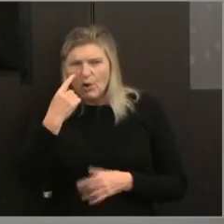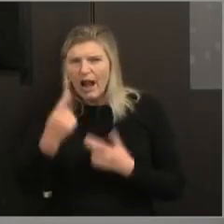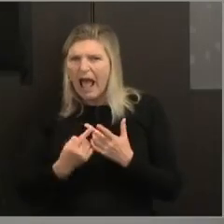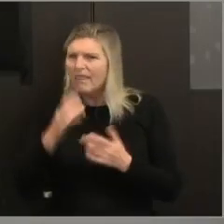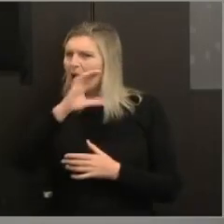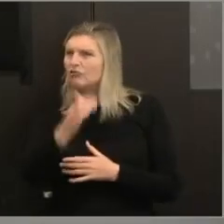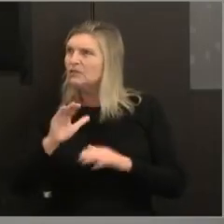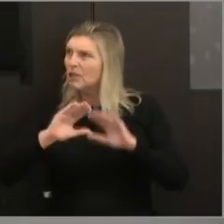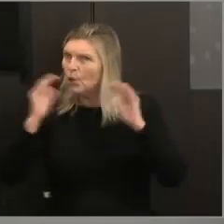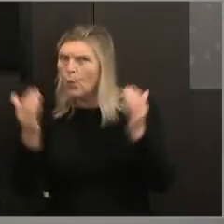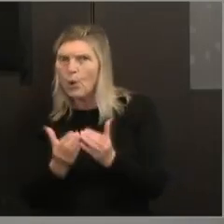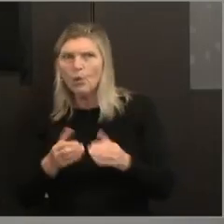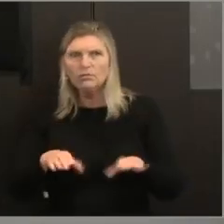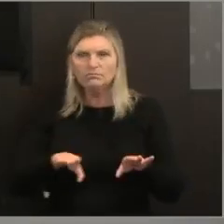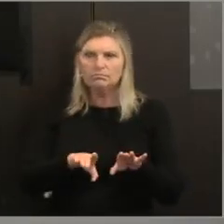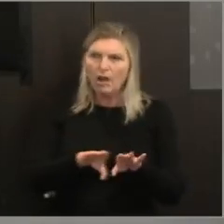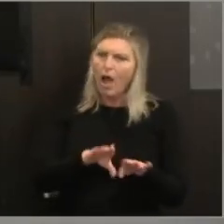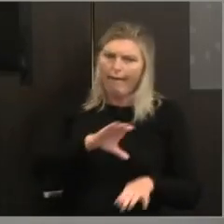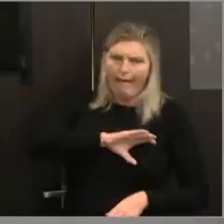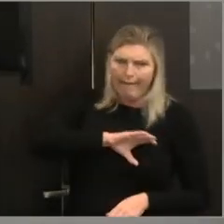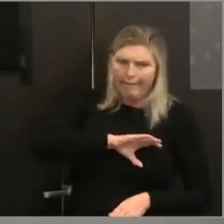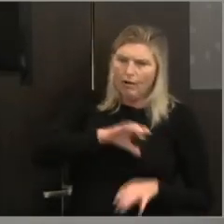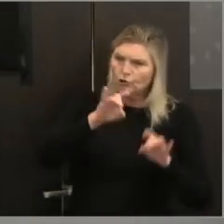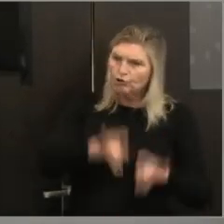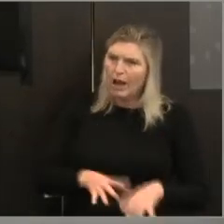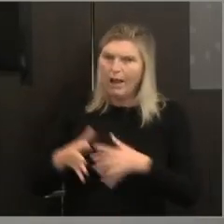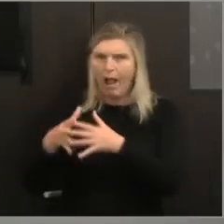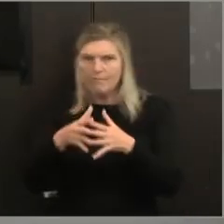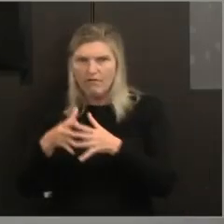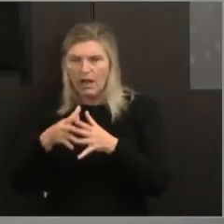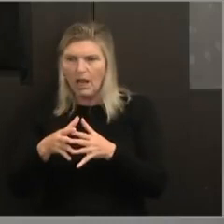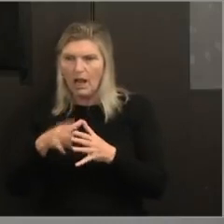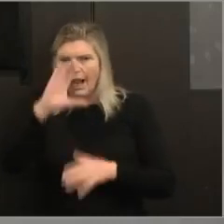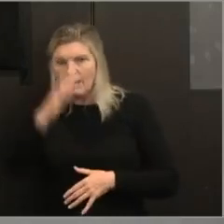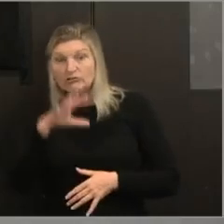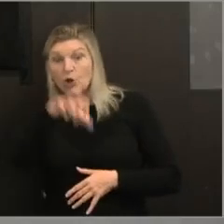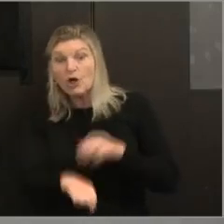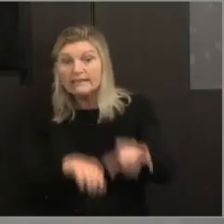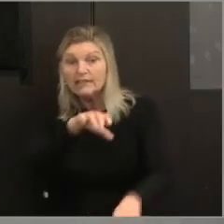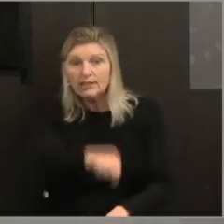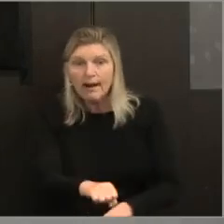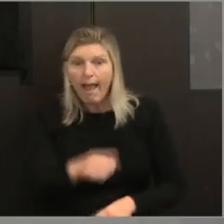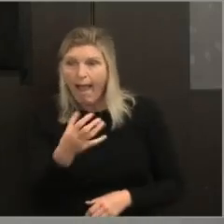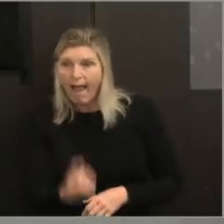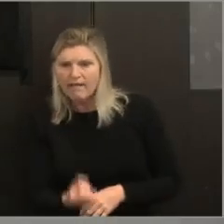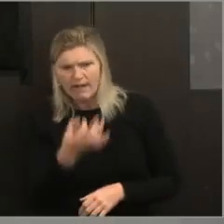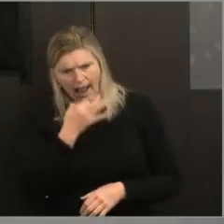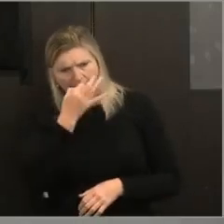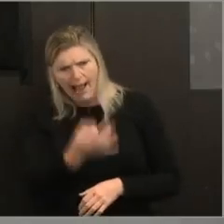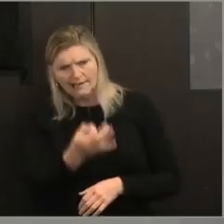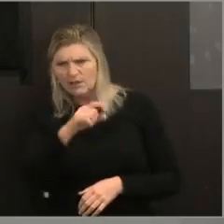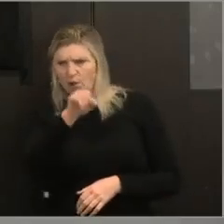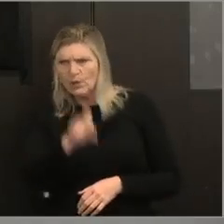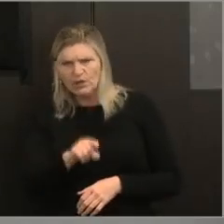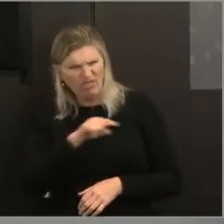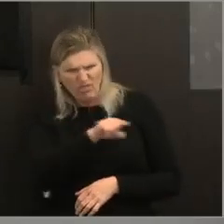colonising countries like Canada, Australia and the United States and say, well, what is it about